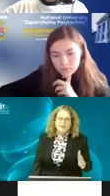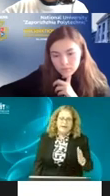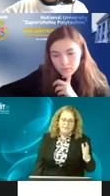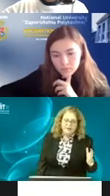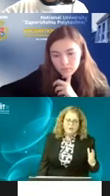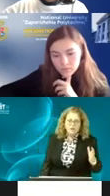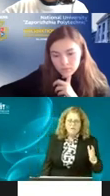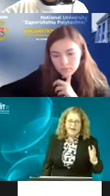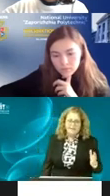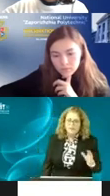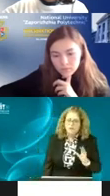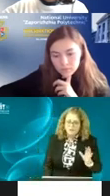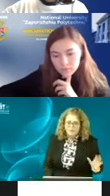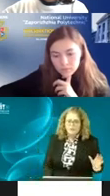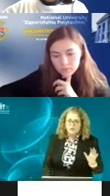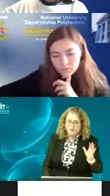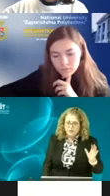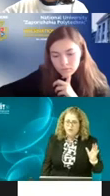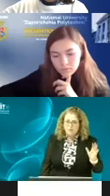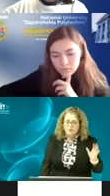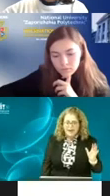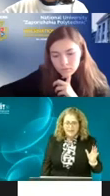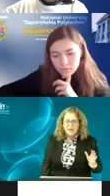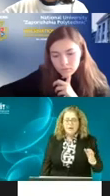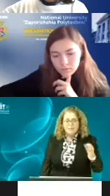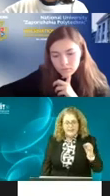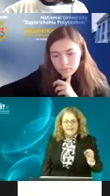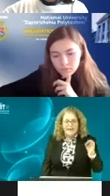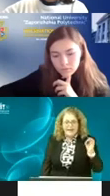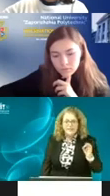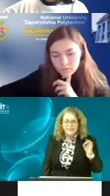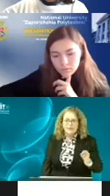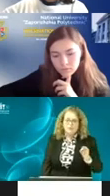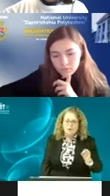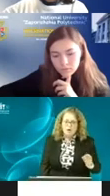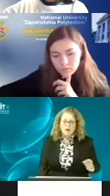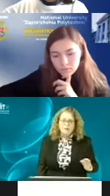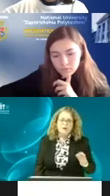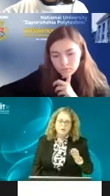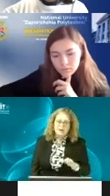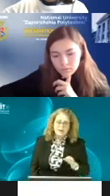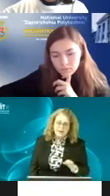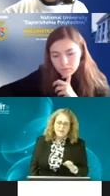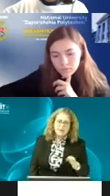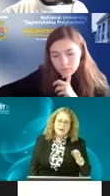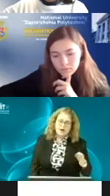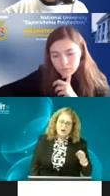it? And the question of ethics, although this is not a lecture about ethics, but ethics plays a role, because look